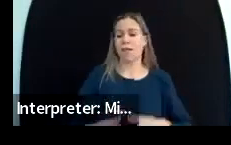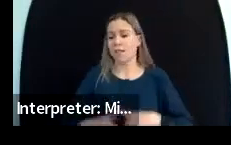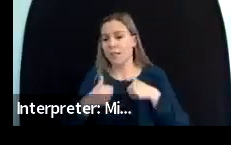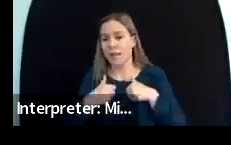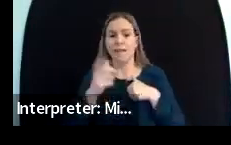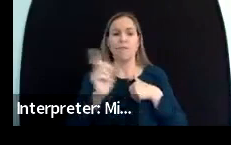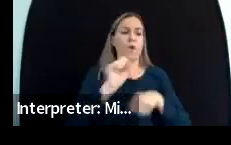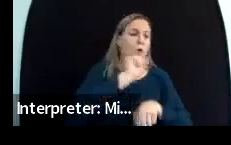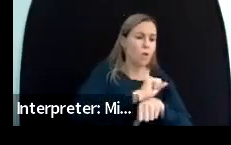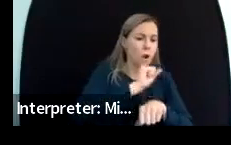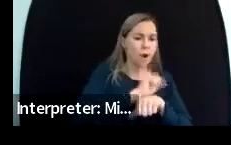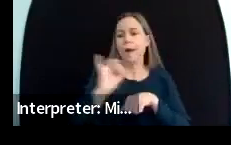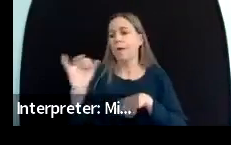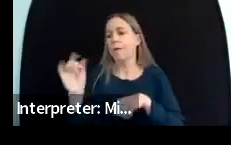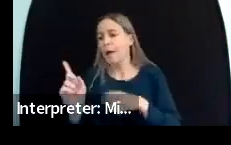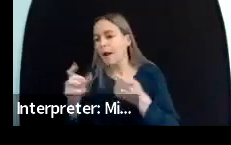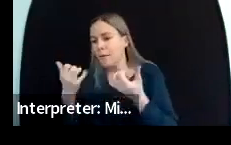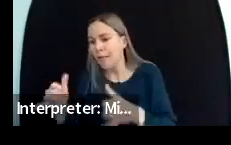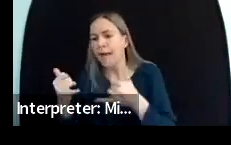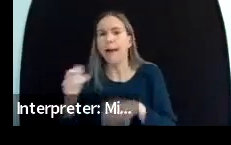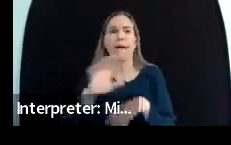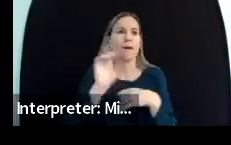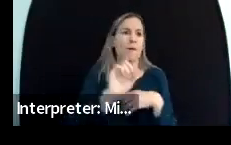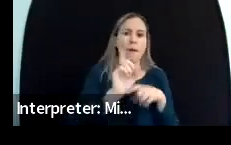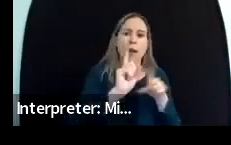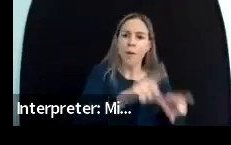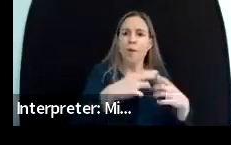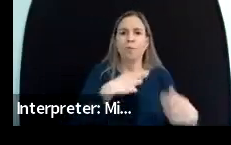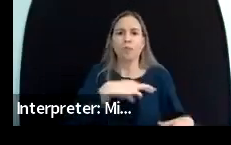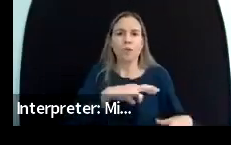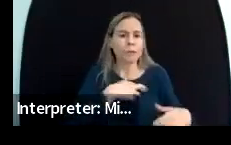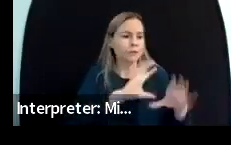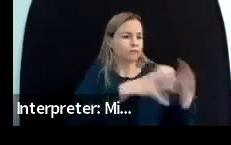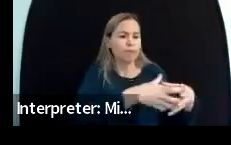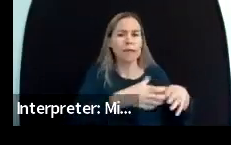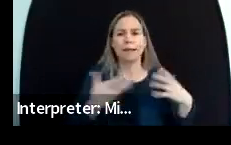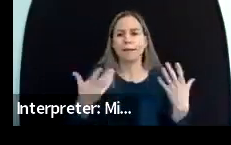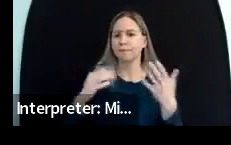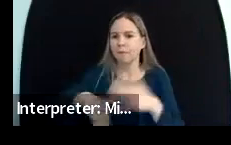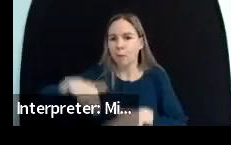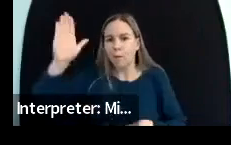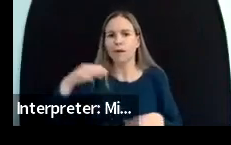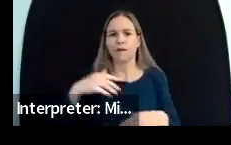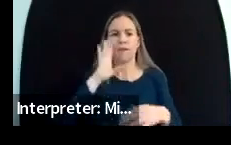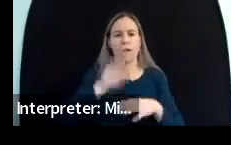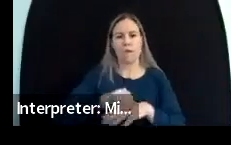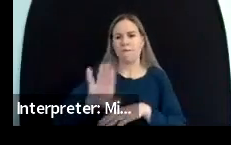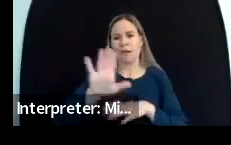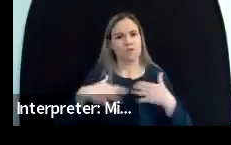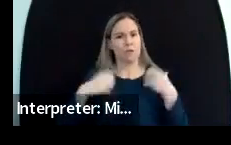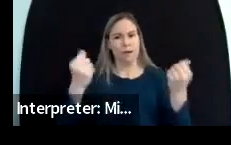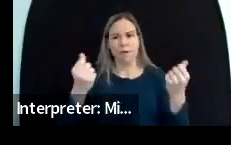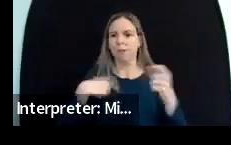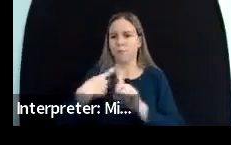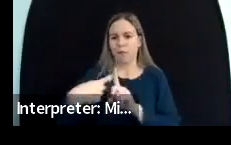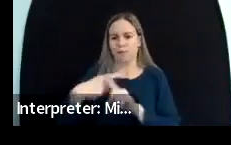where we worship, where we get older. And they affect a wide range of health, functioning, and quality of life outcomes